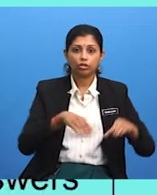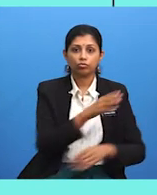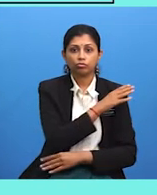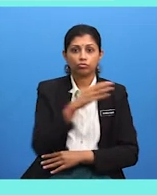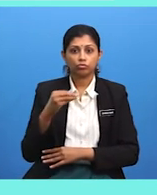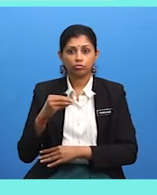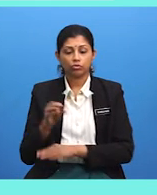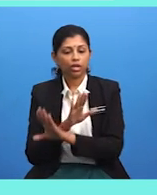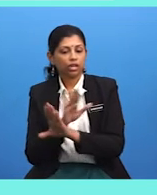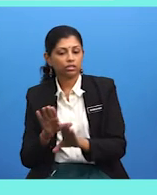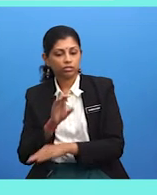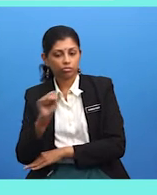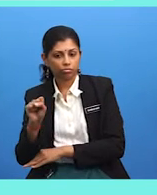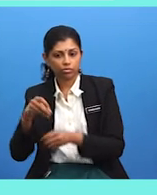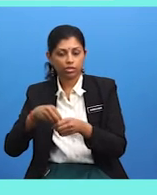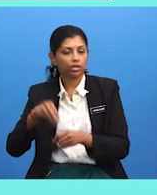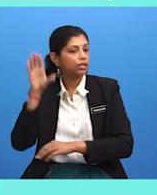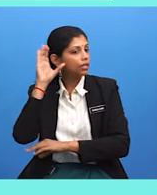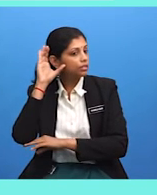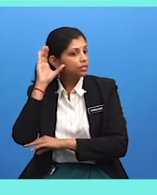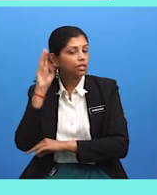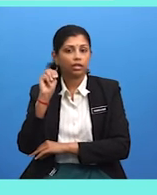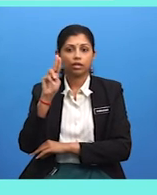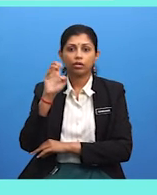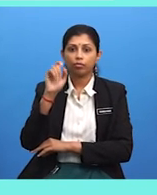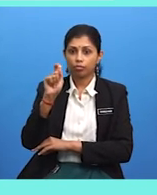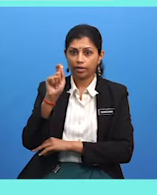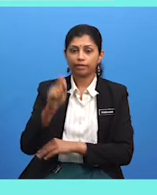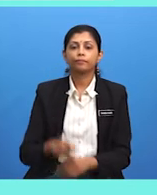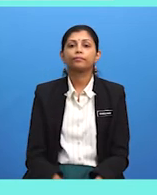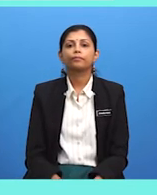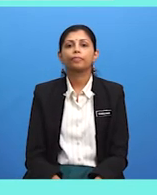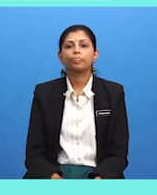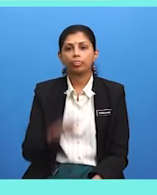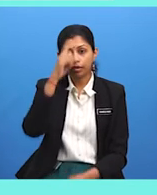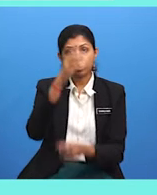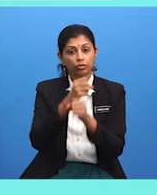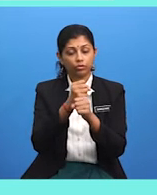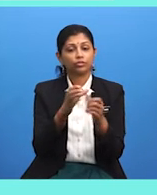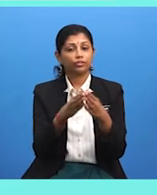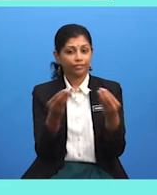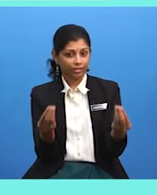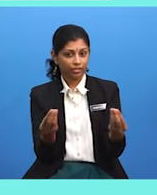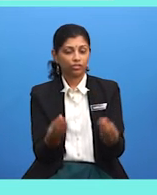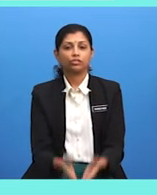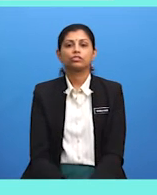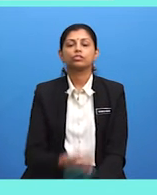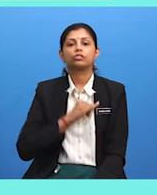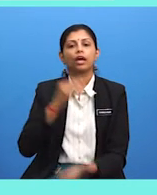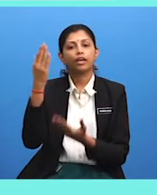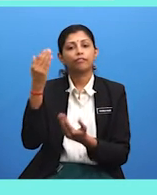of MUET listening tests, our lesson has finally reached the conclusion. I hope